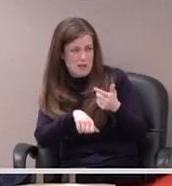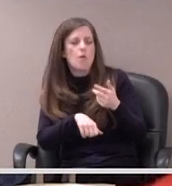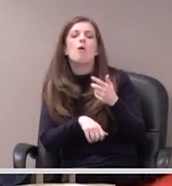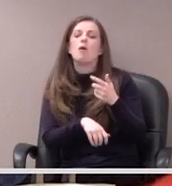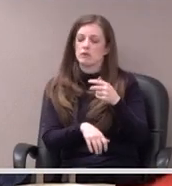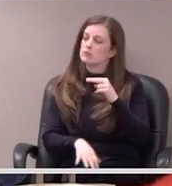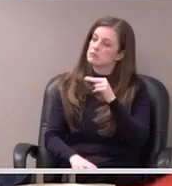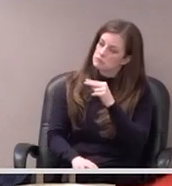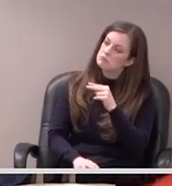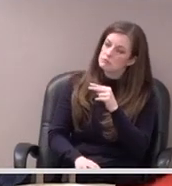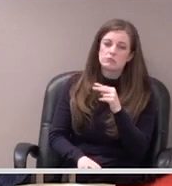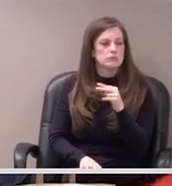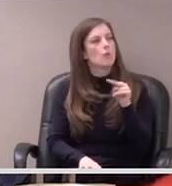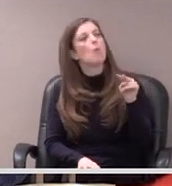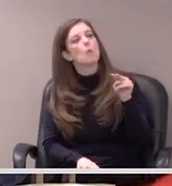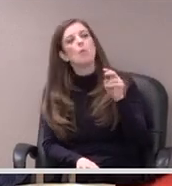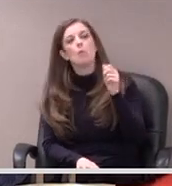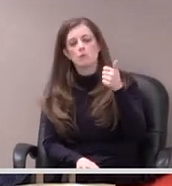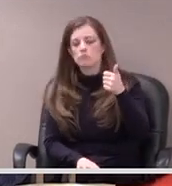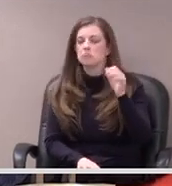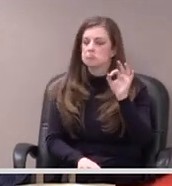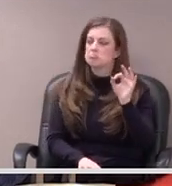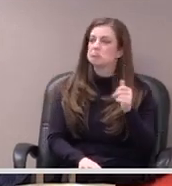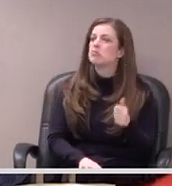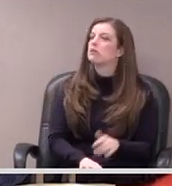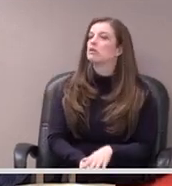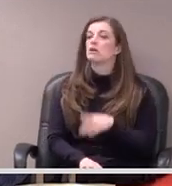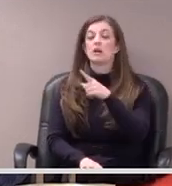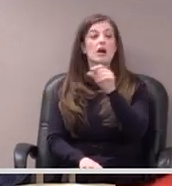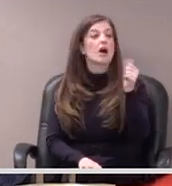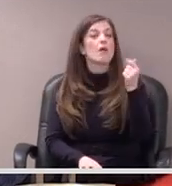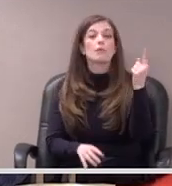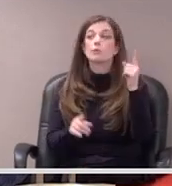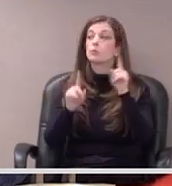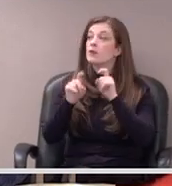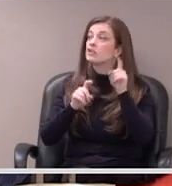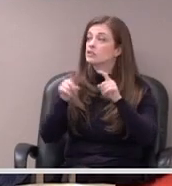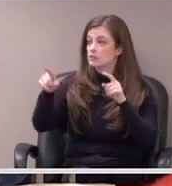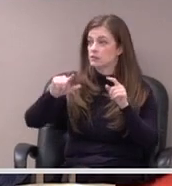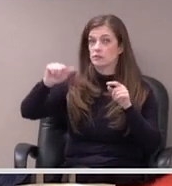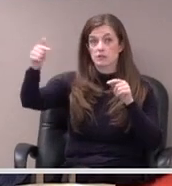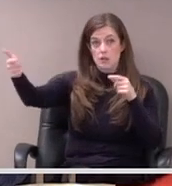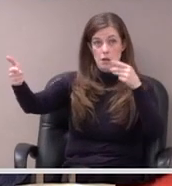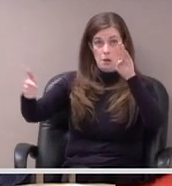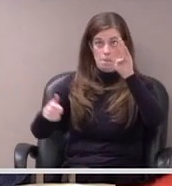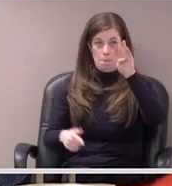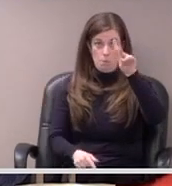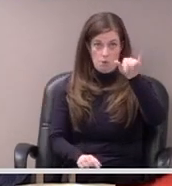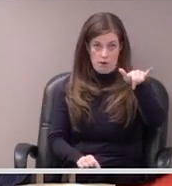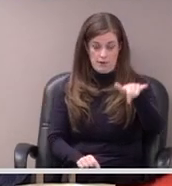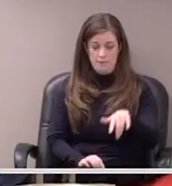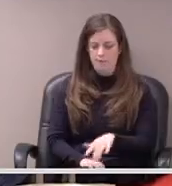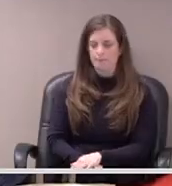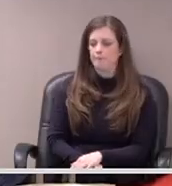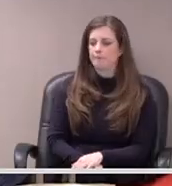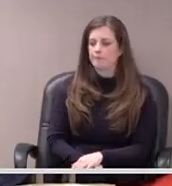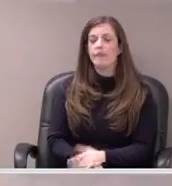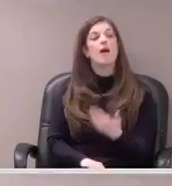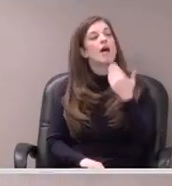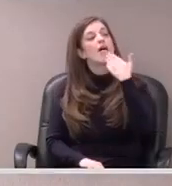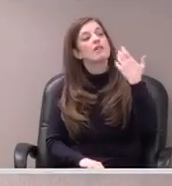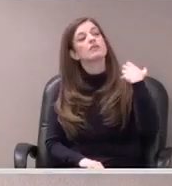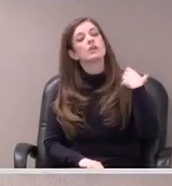okay. Thank you. Other questions? Mr. Brady. Thank you,